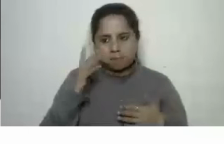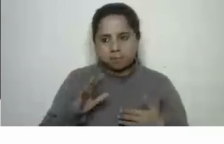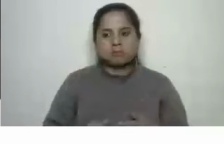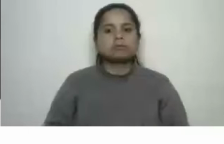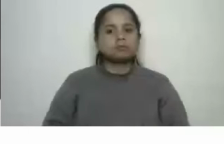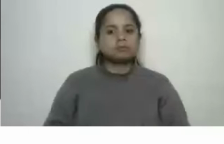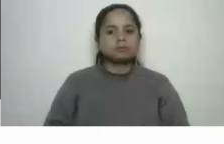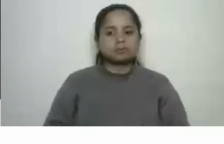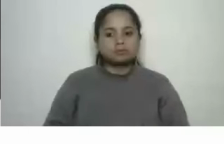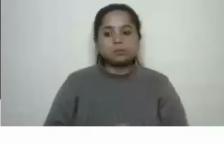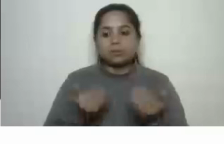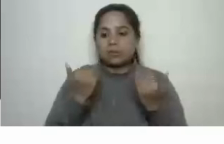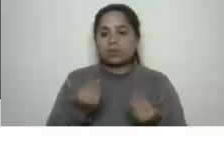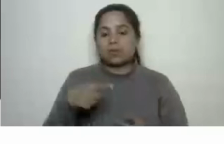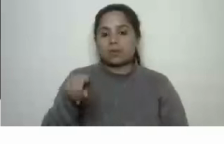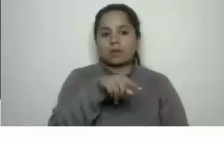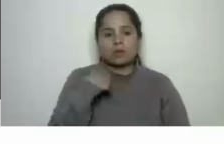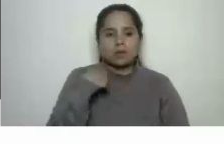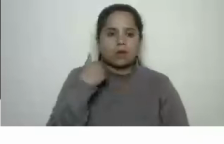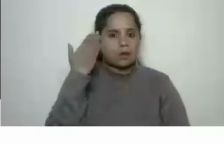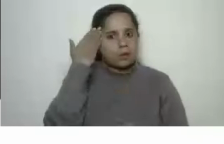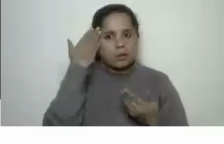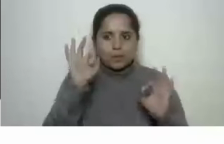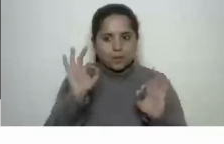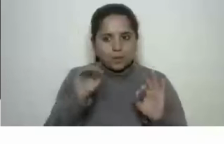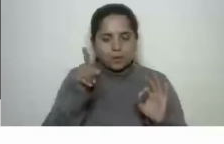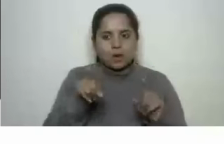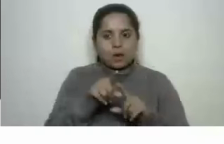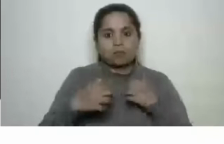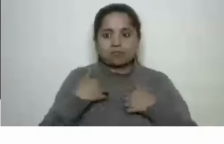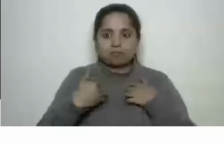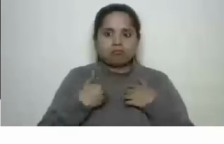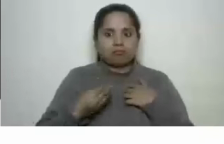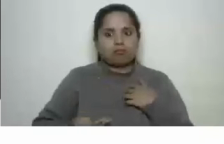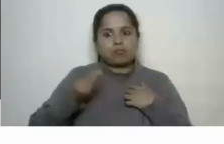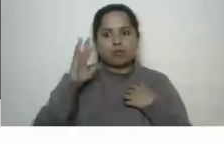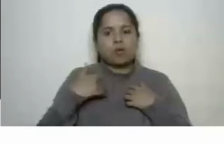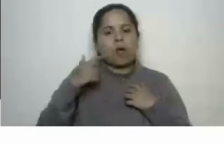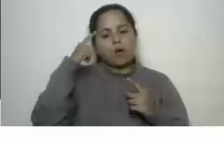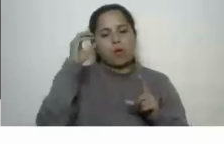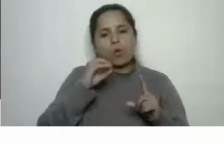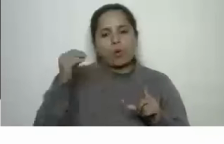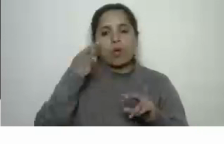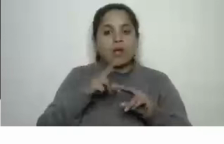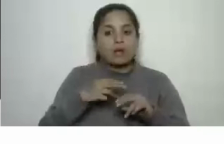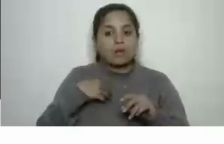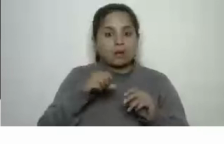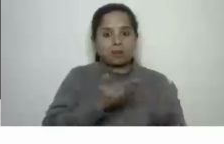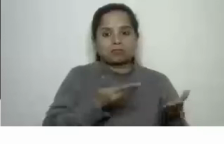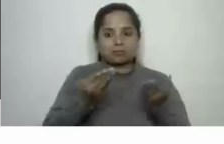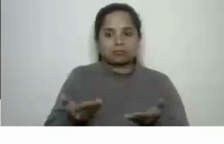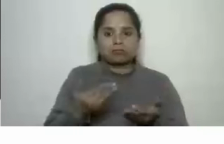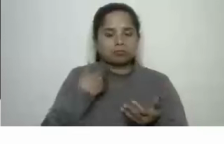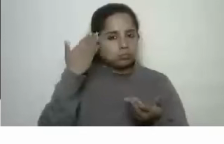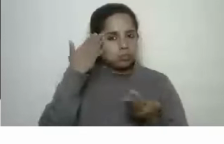Now, this is the unknowing part that interests me more. And I'm of the opinion that if we can bring this unknowing